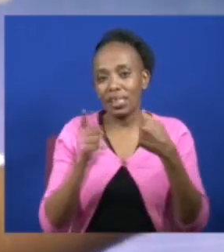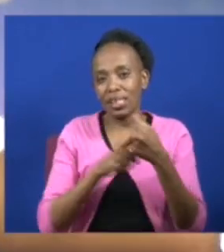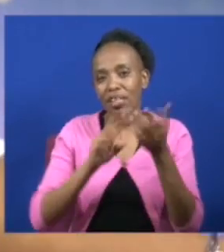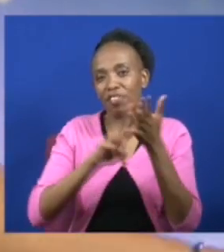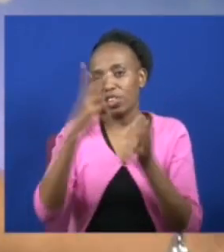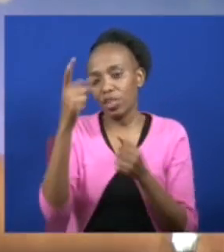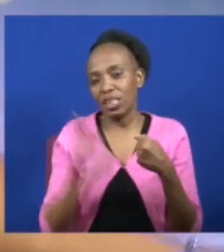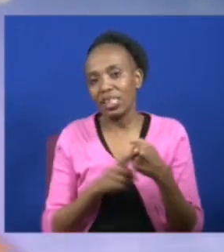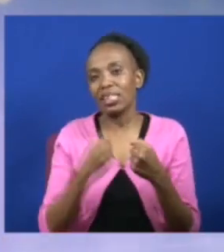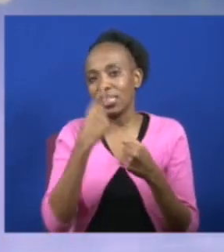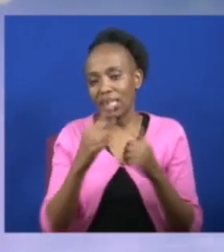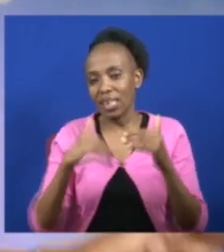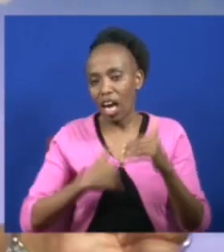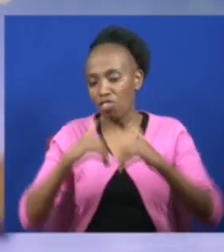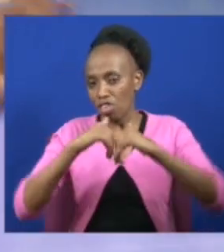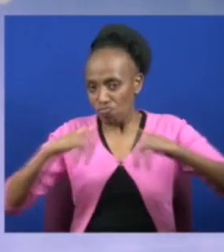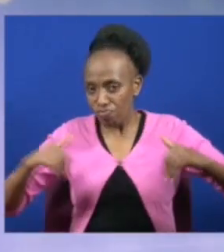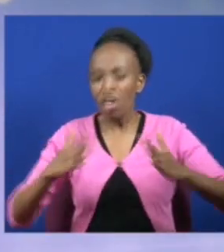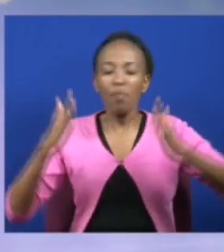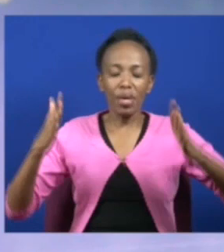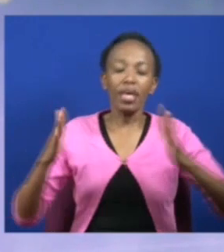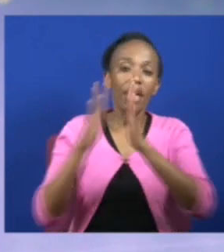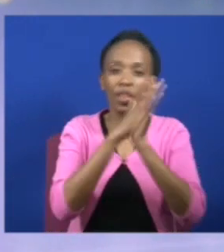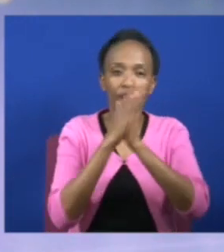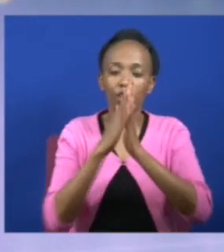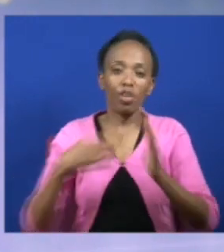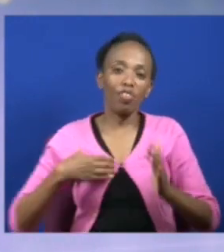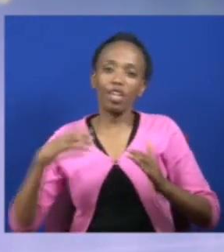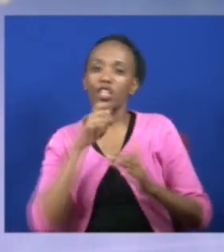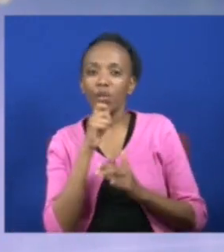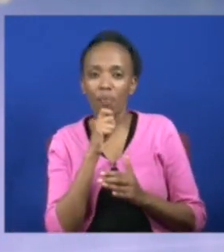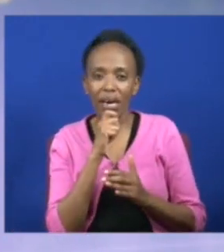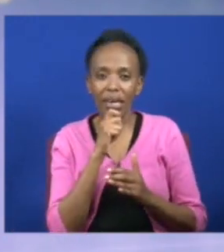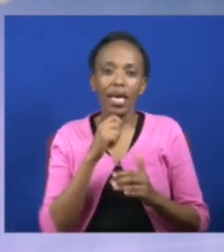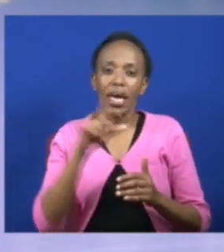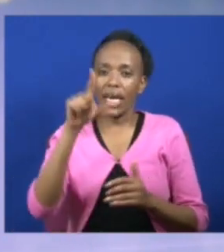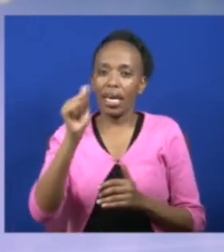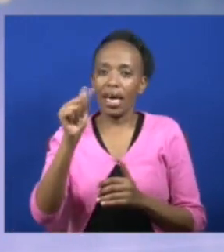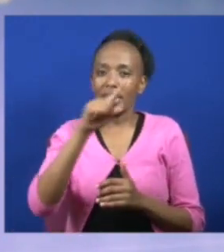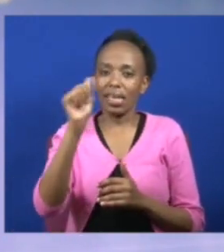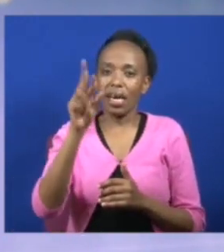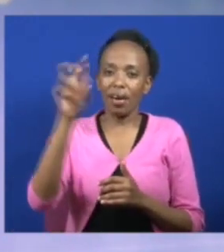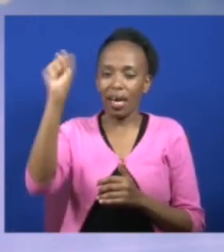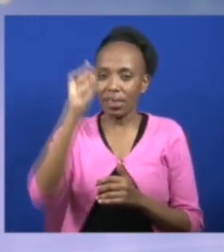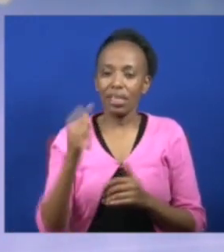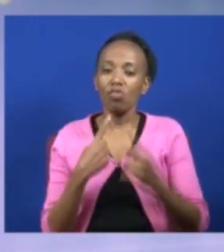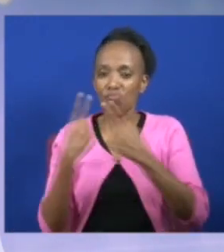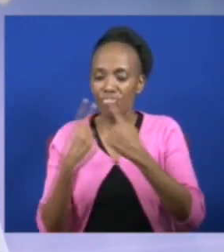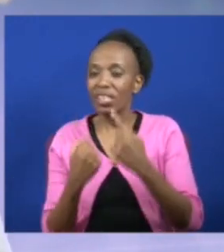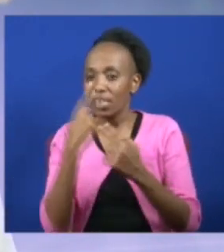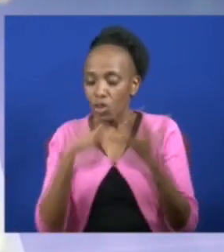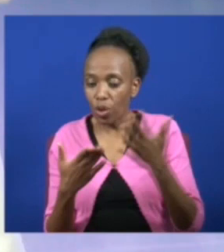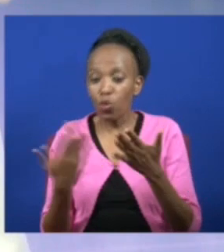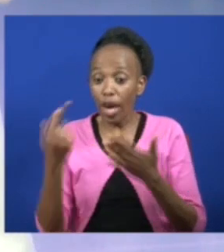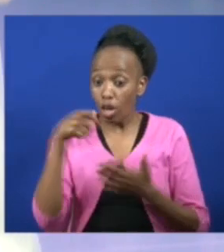is a great divide. In the story of the rich man and Lazarus, here is a conversation, and it says, "Where you are,